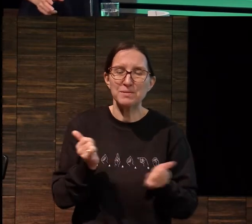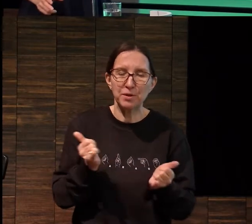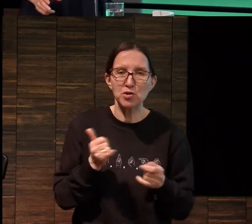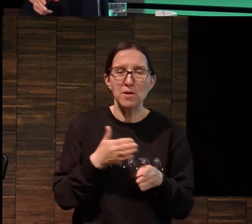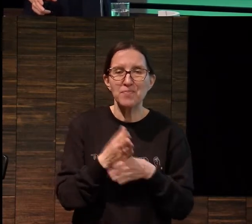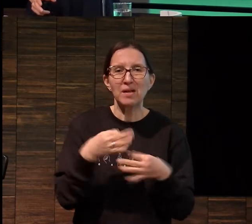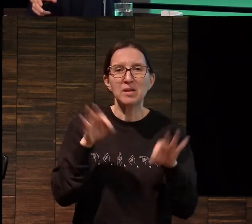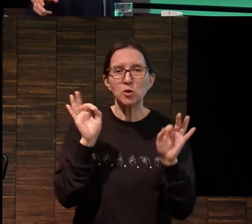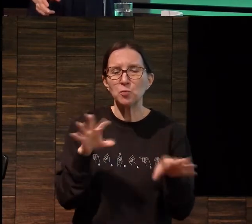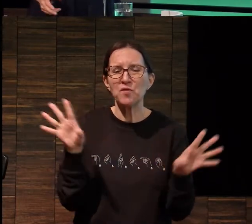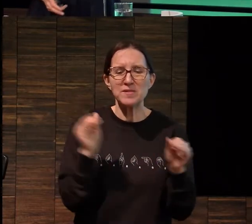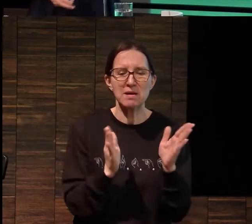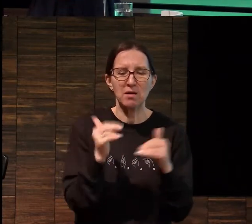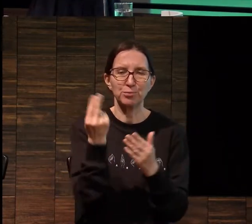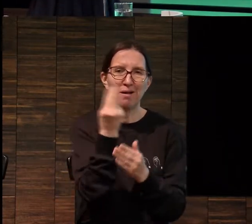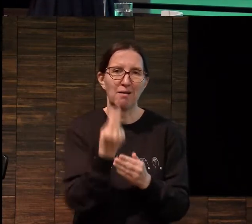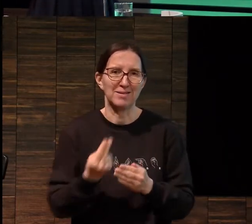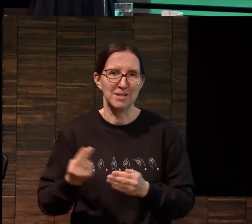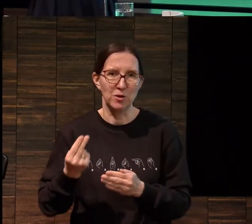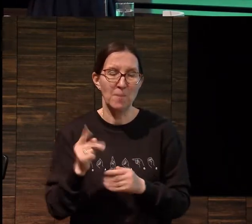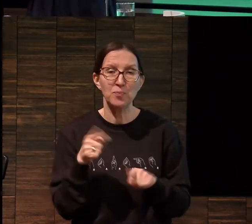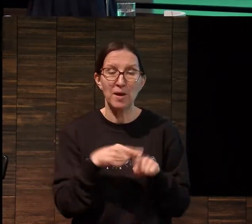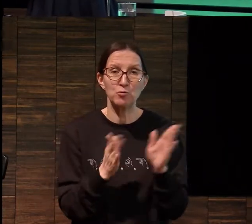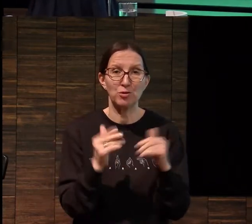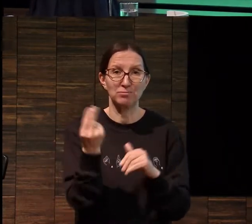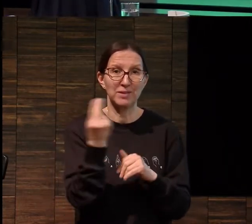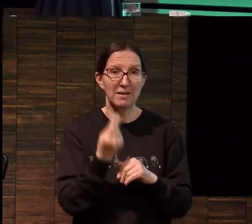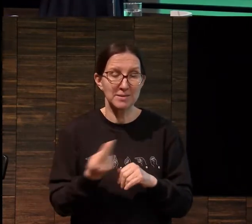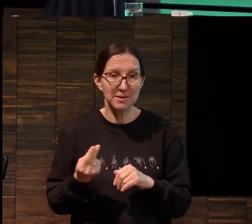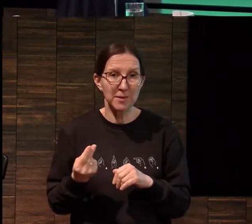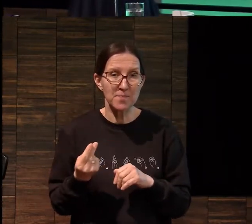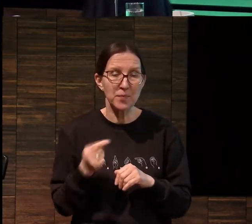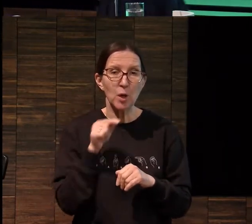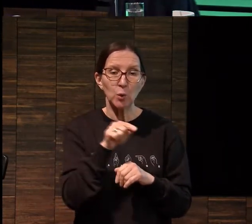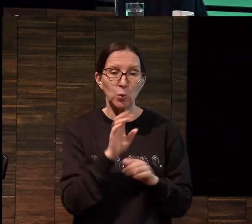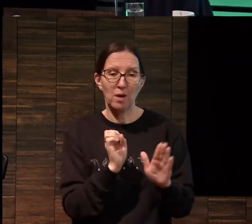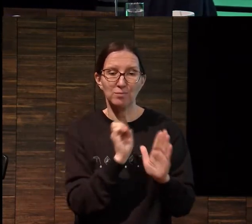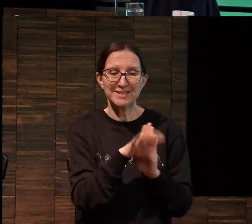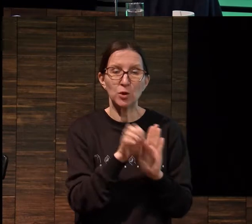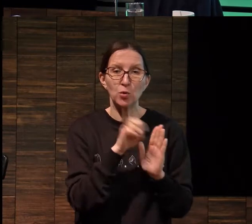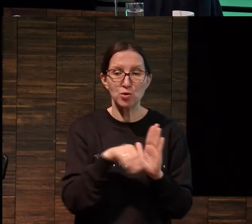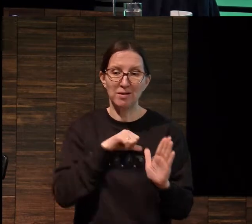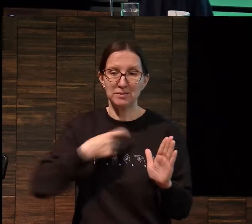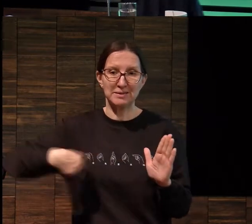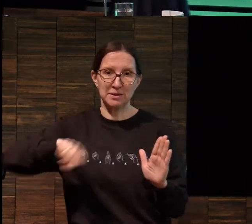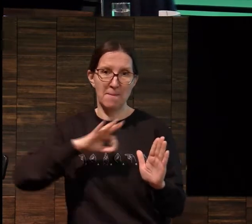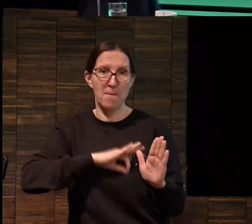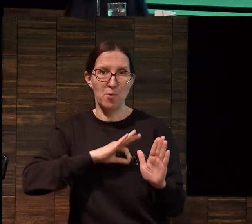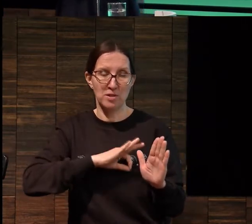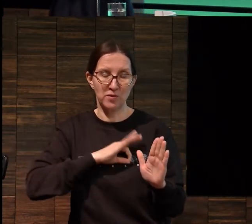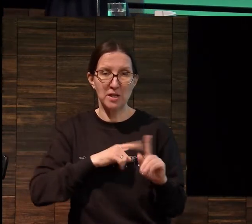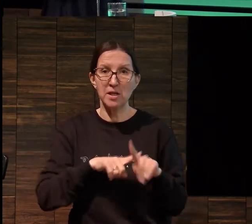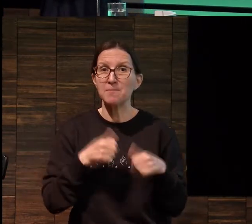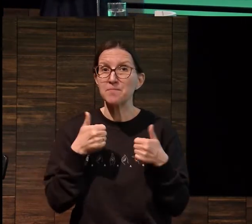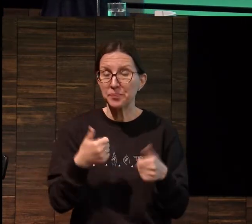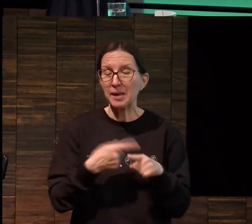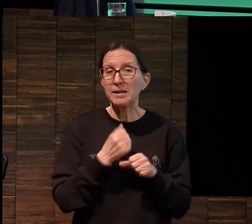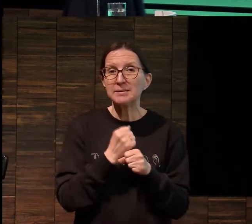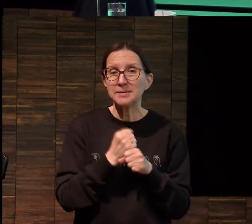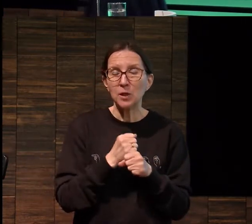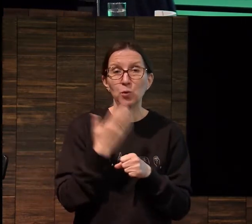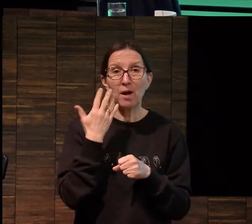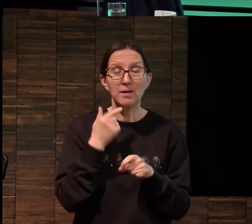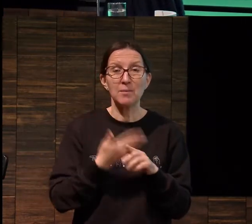example. Medium cannot make all pictures accessible. because the pictures are uploaded